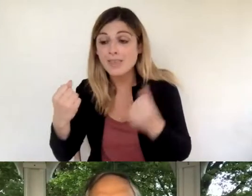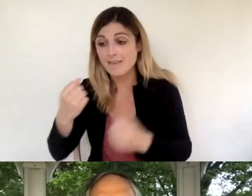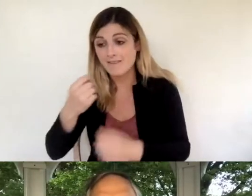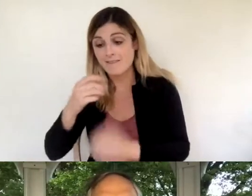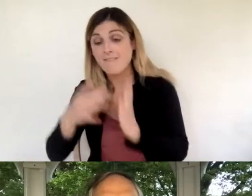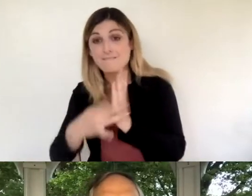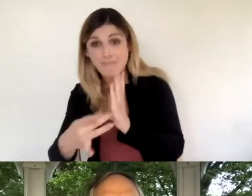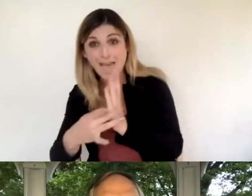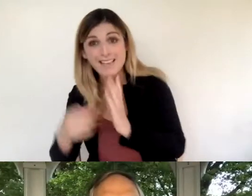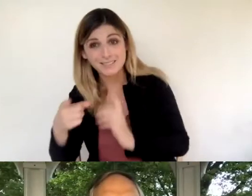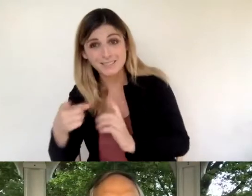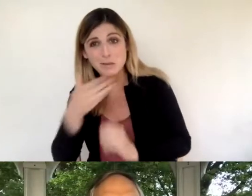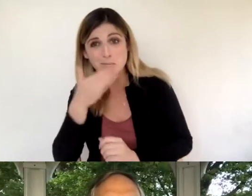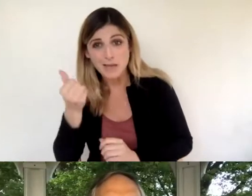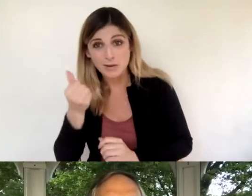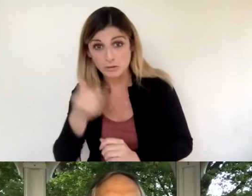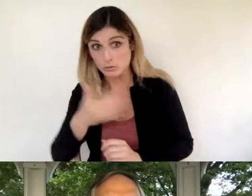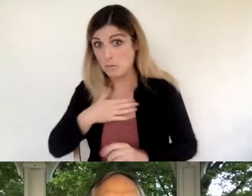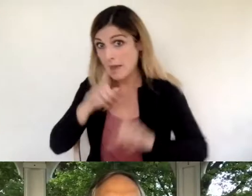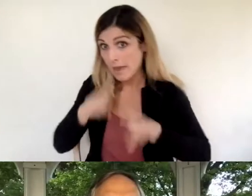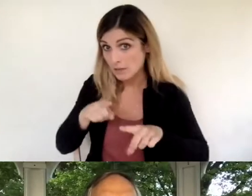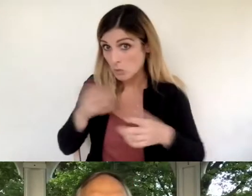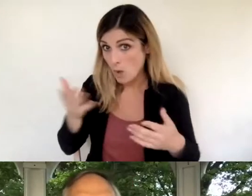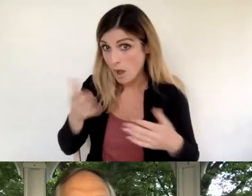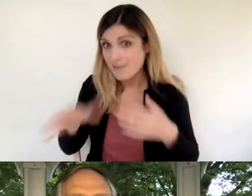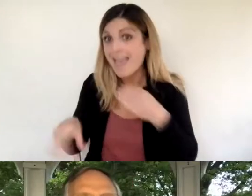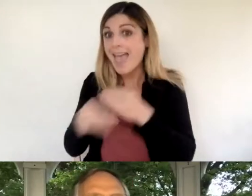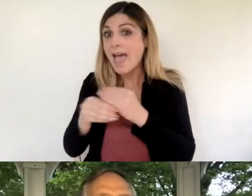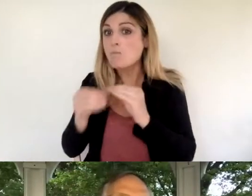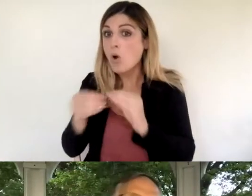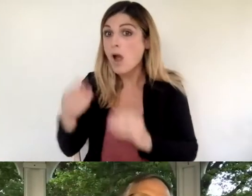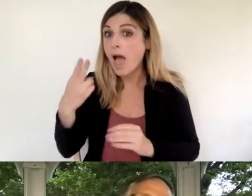to add some higher fat foods to your meals, to add a little bit of avocado, a little